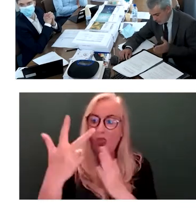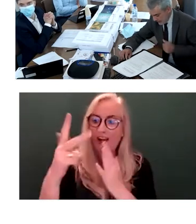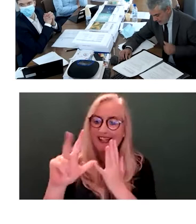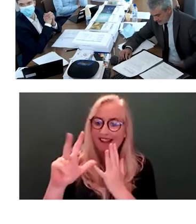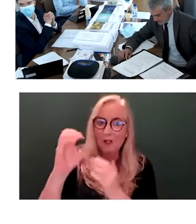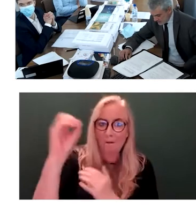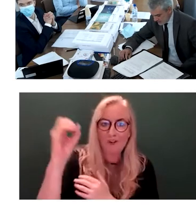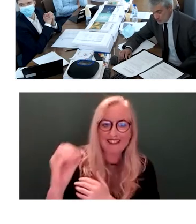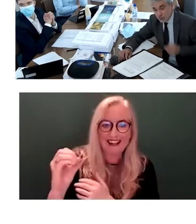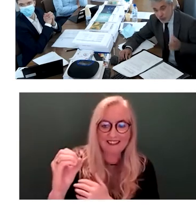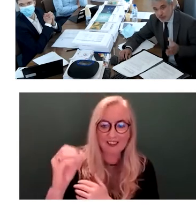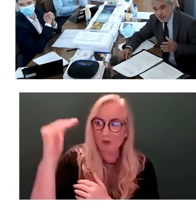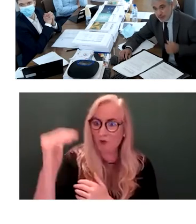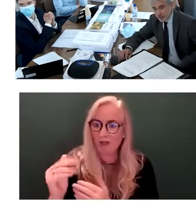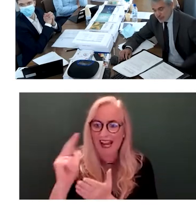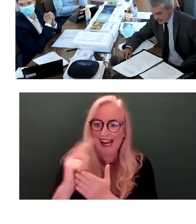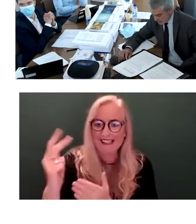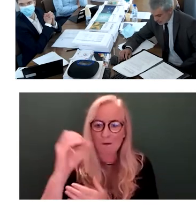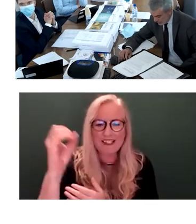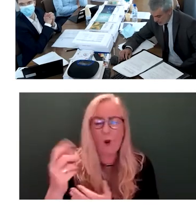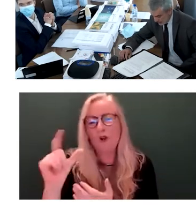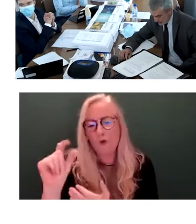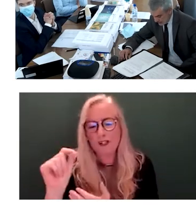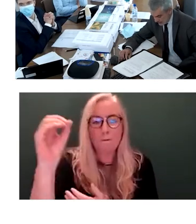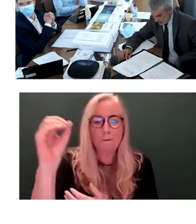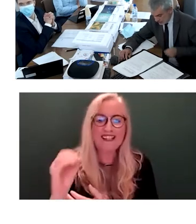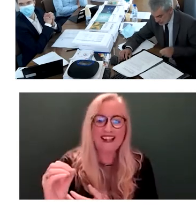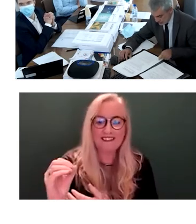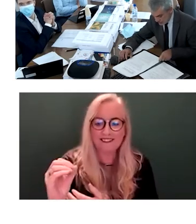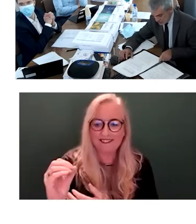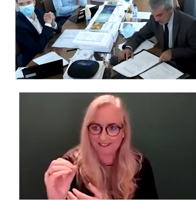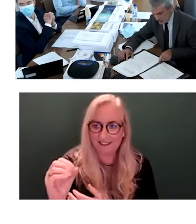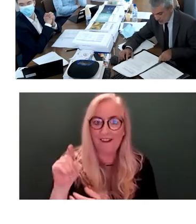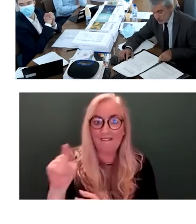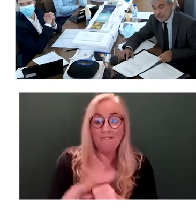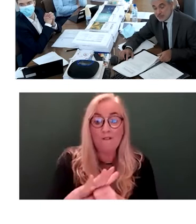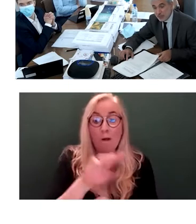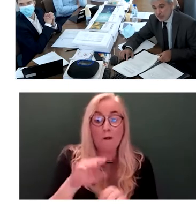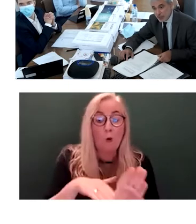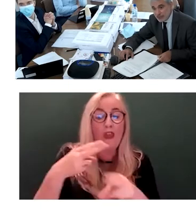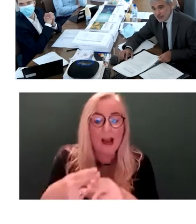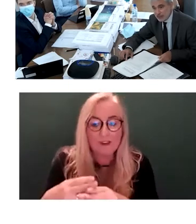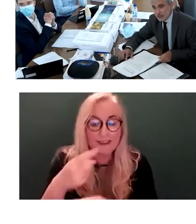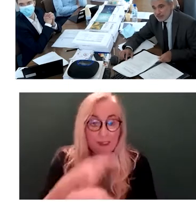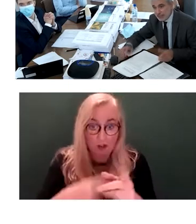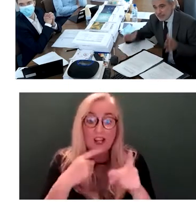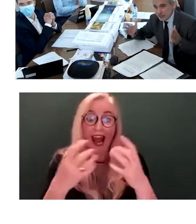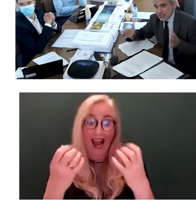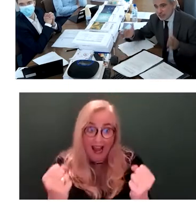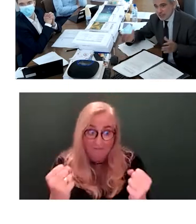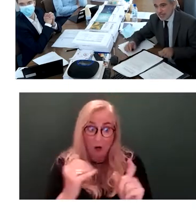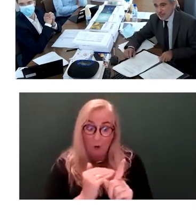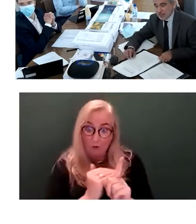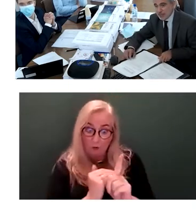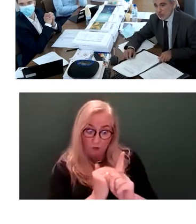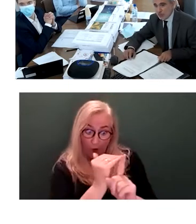to 18%, so a 20 percentage point decline for persons without disability. So there has been progress, but still the